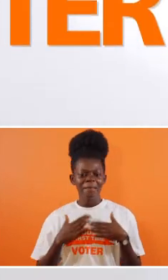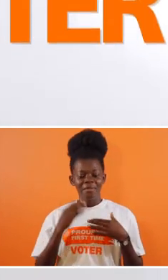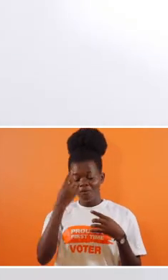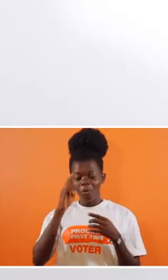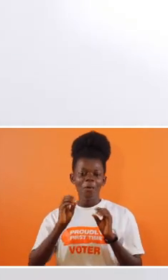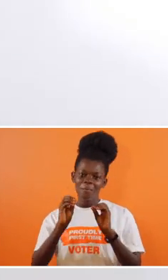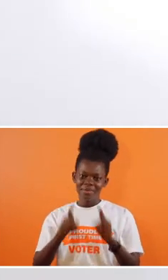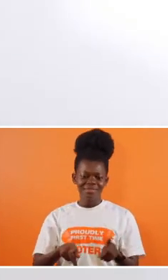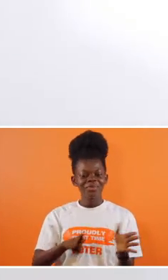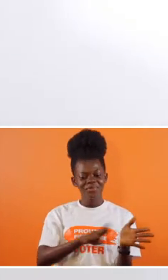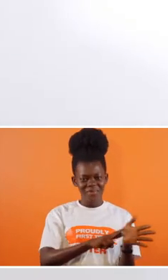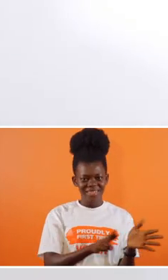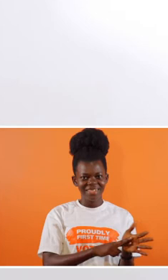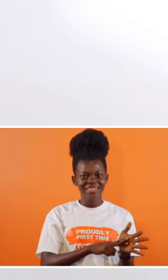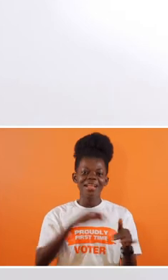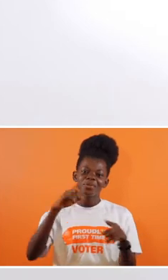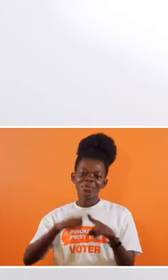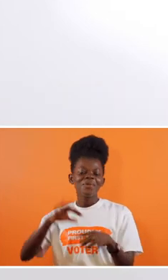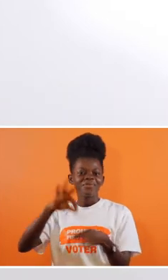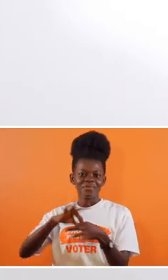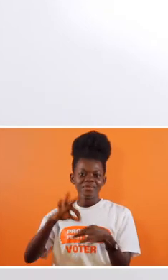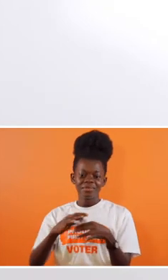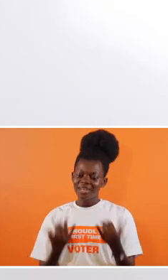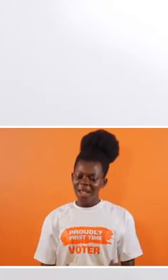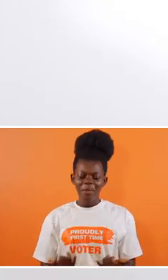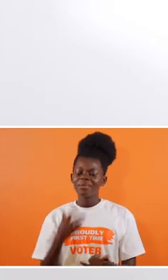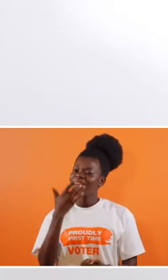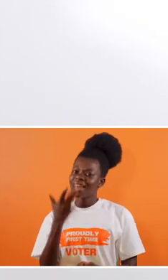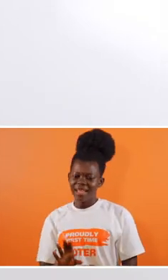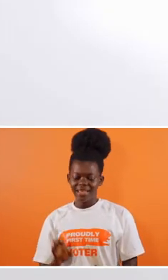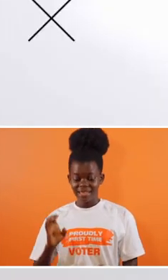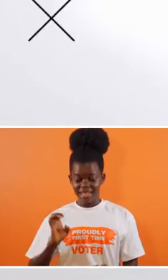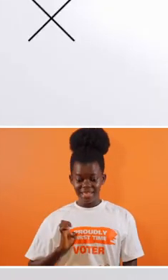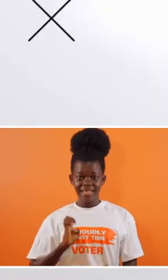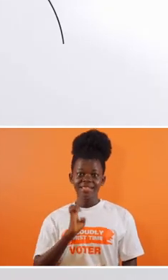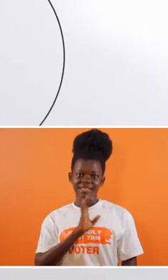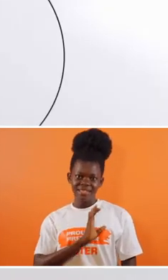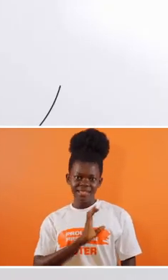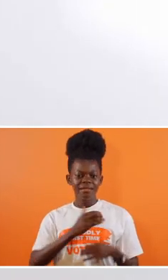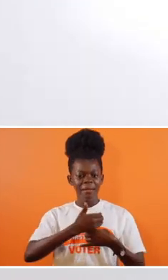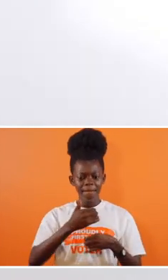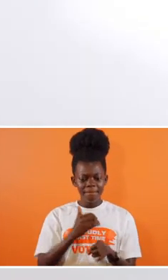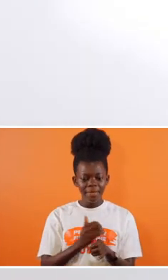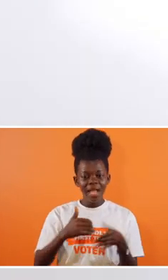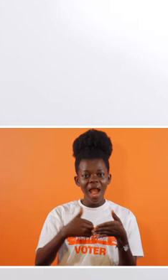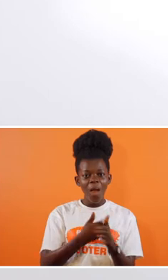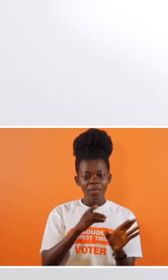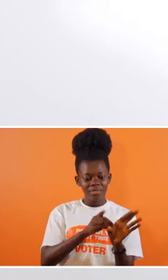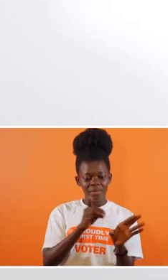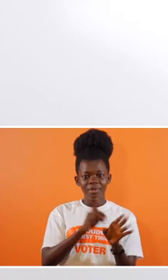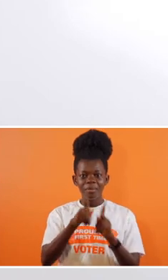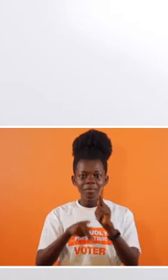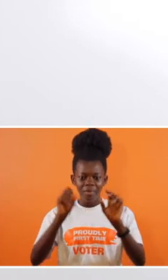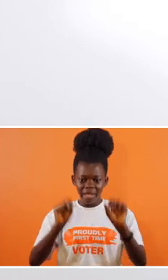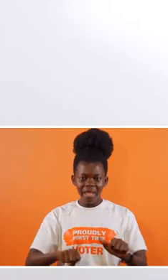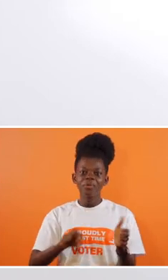voter. Thankfully, the Electoral Commission has made registration for persons with disability stress-free. Visit your local